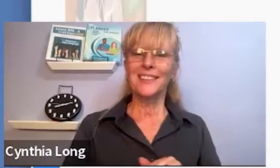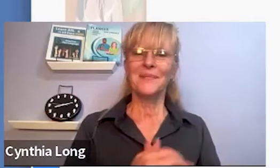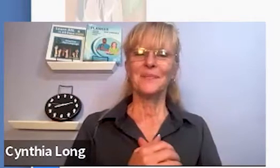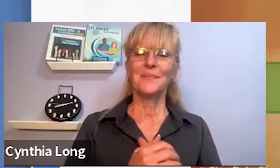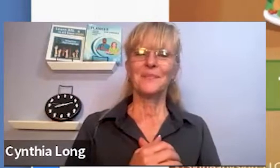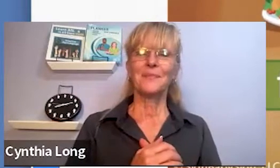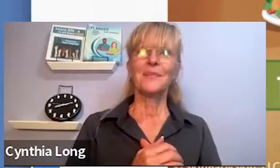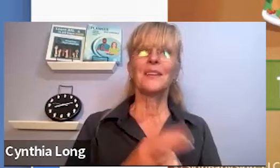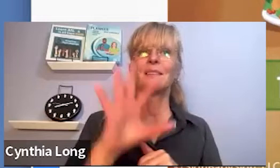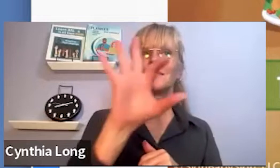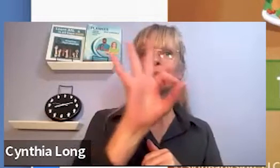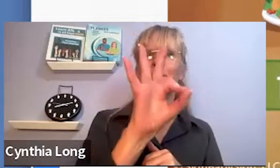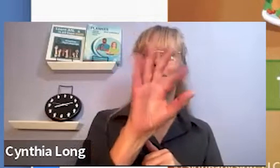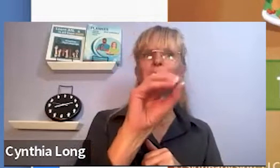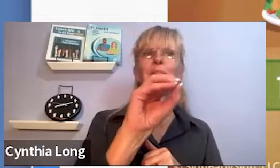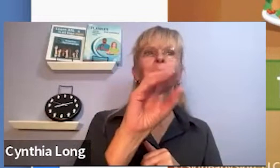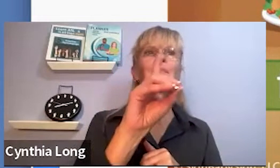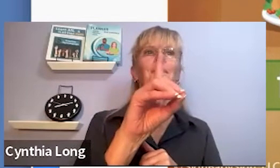next word.